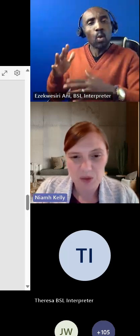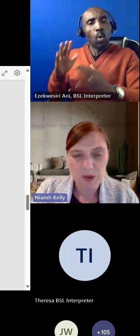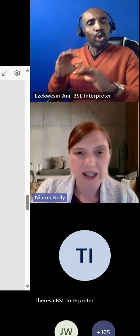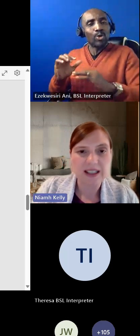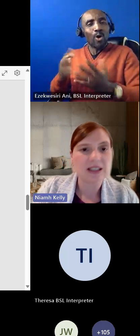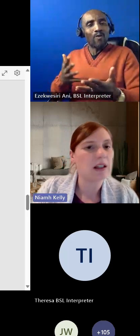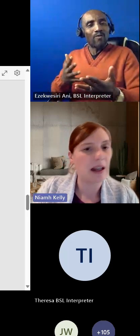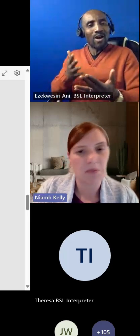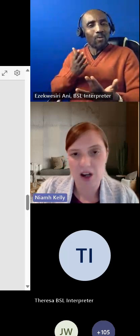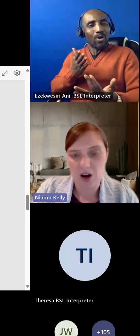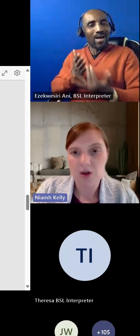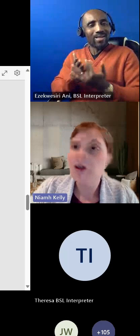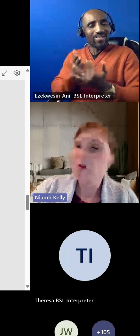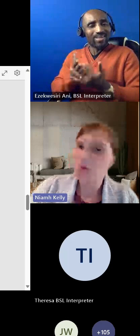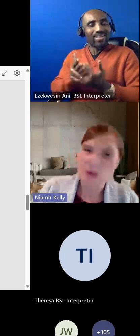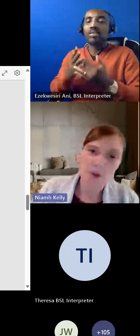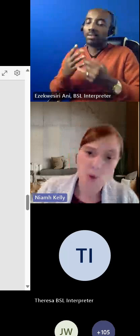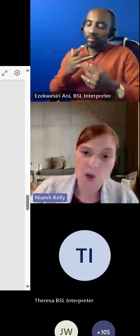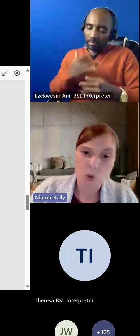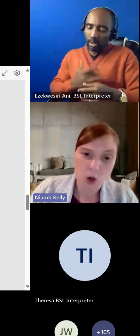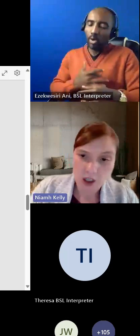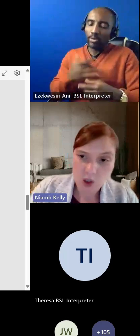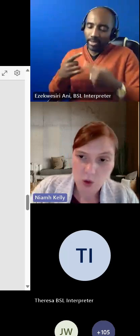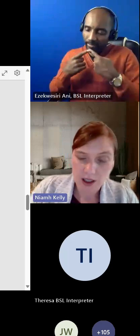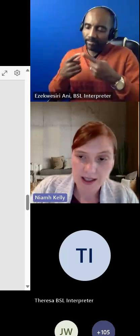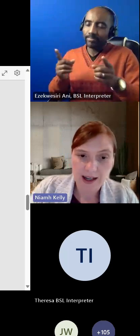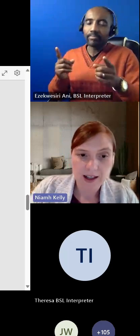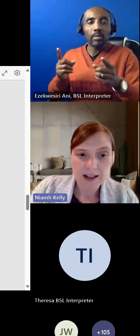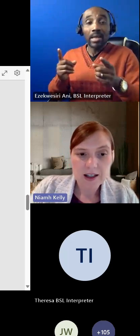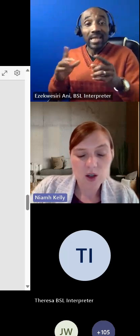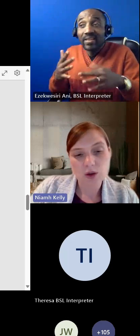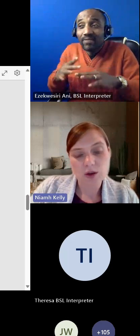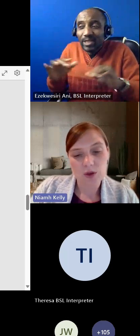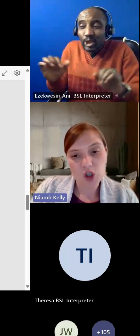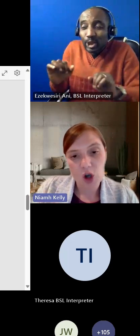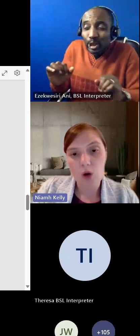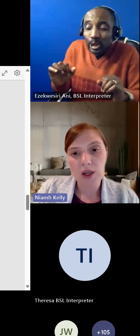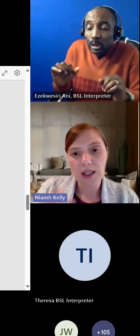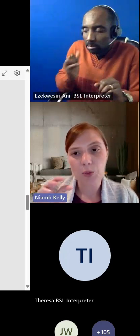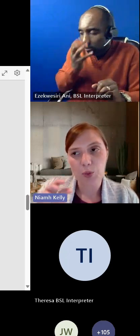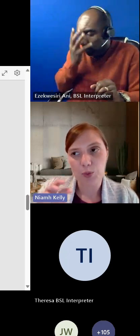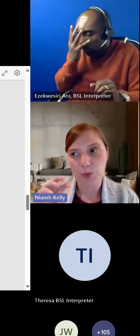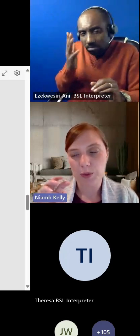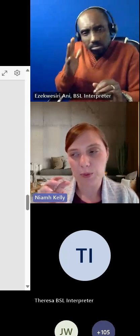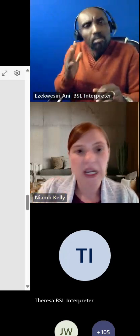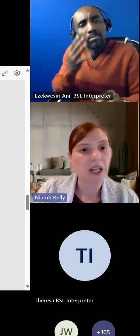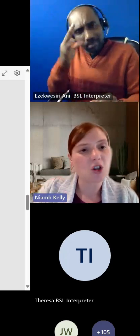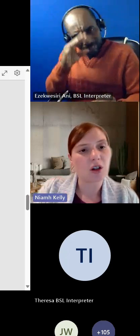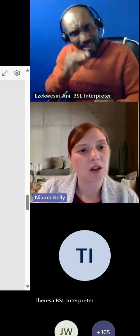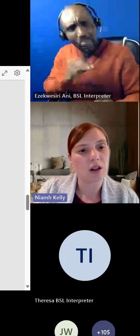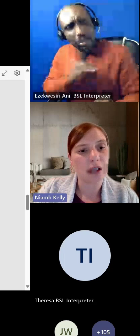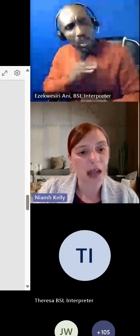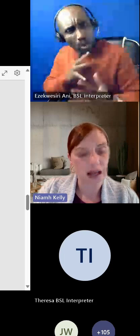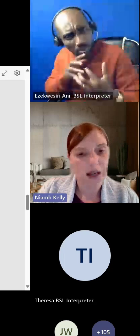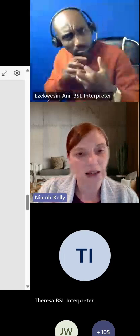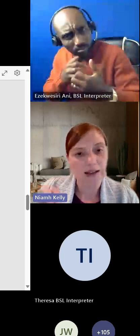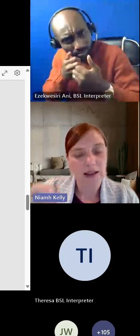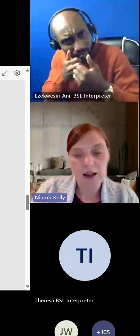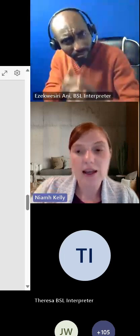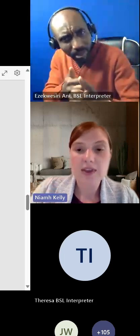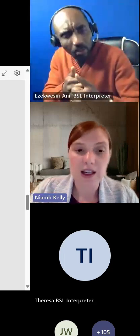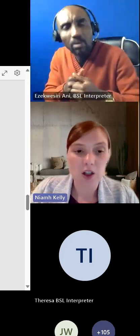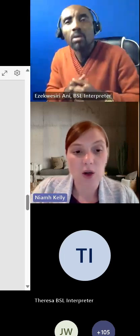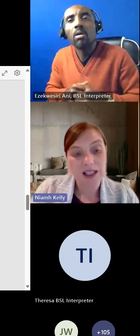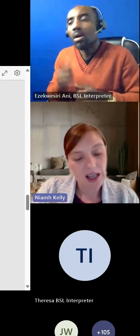don't have it in place, let me know, but maybe we can work towards that. So showing potential